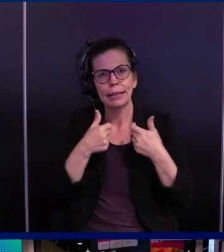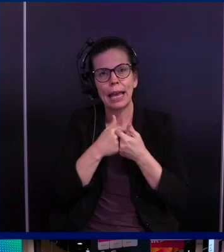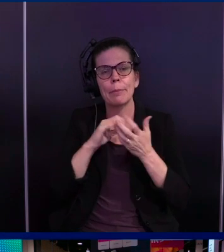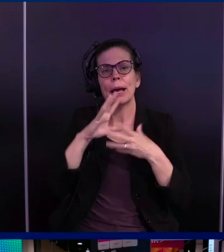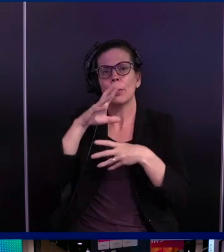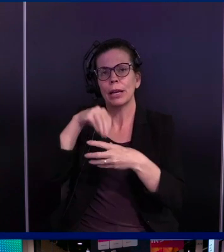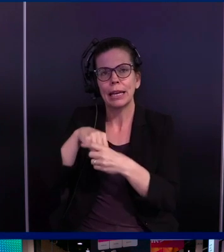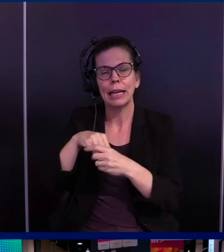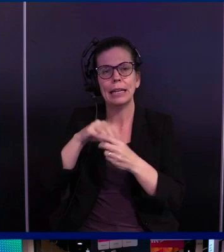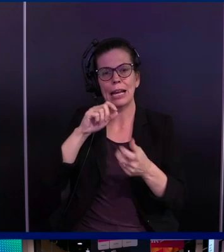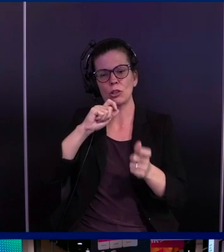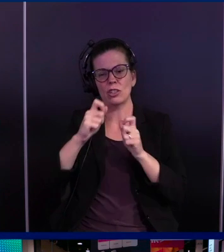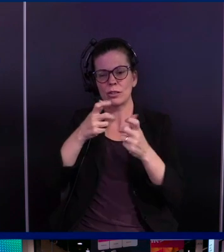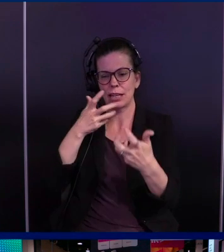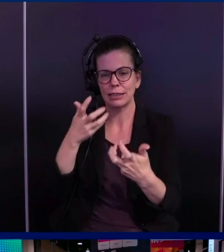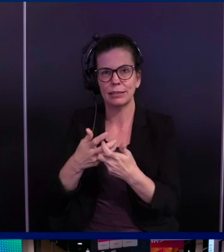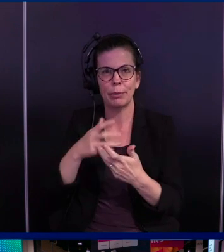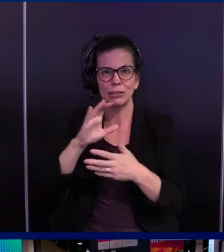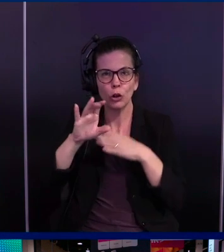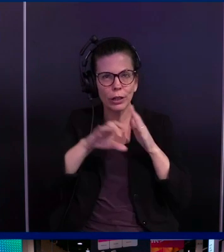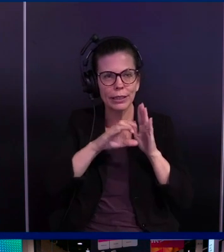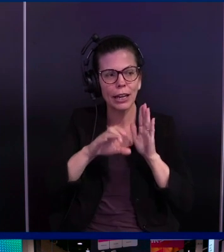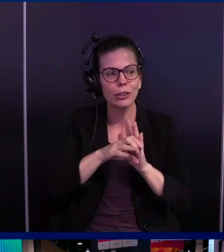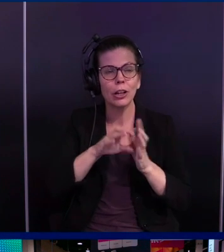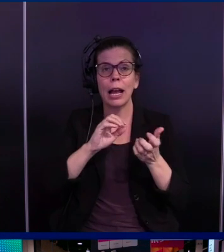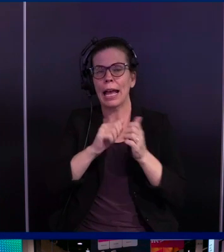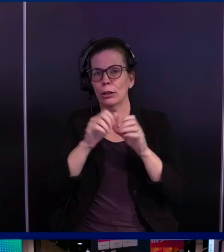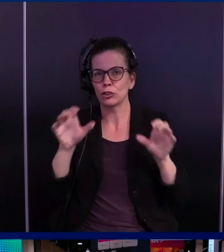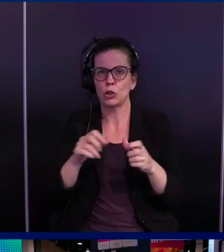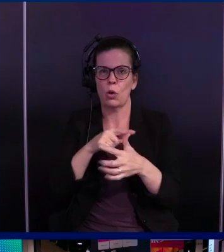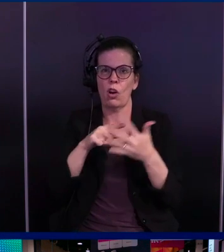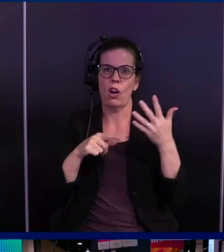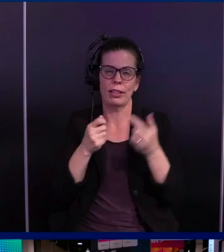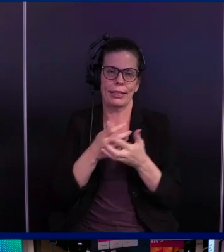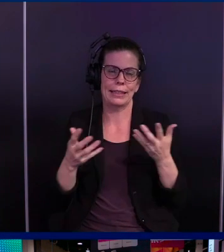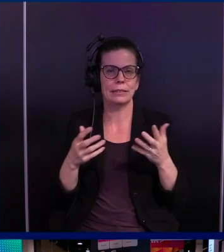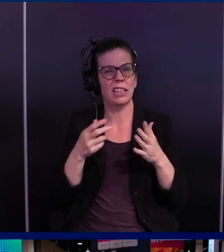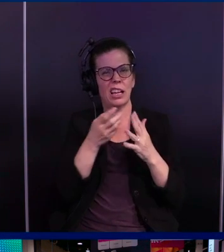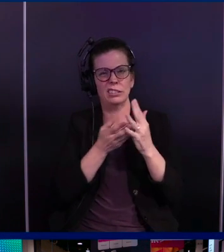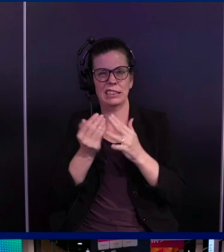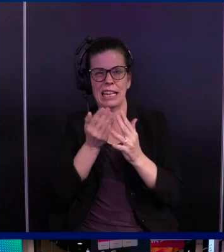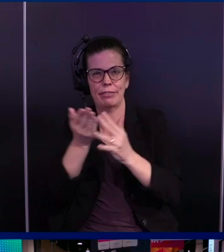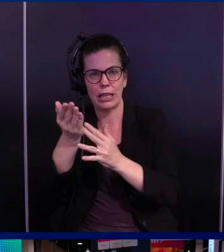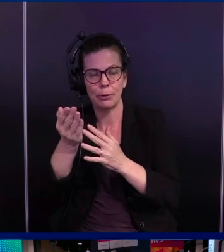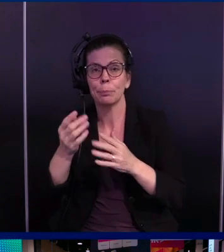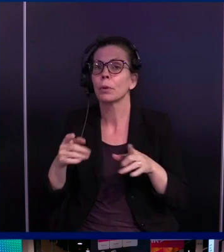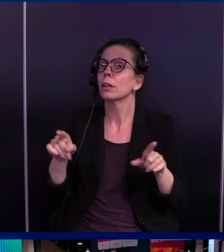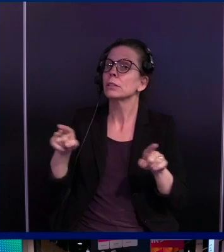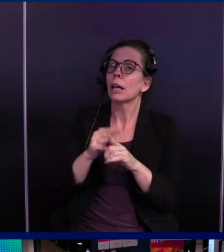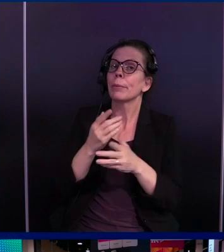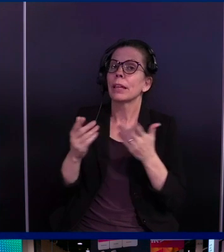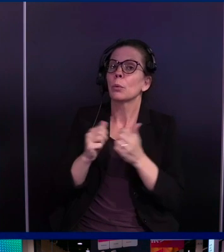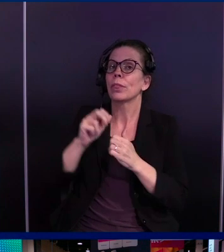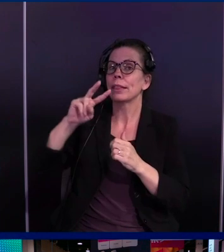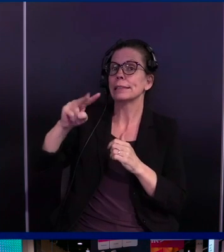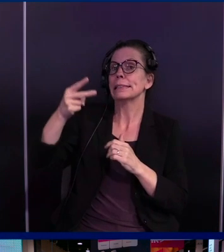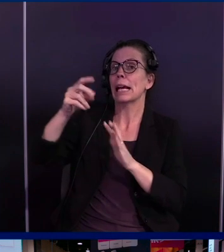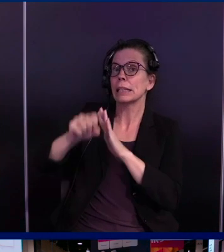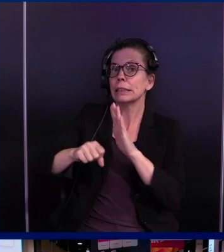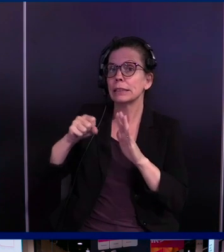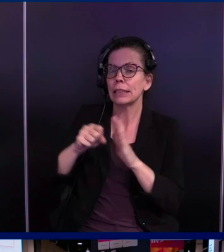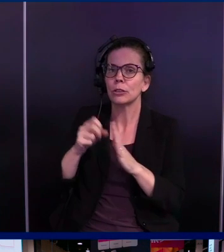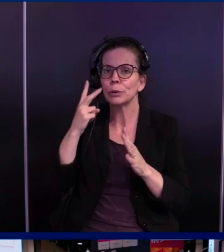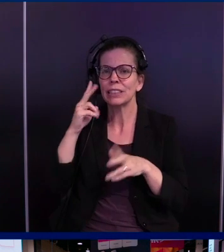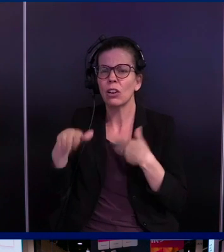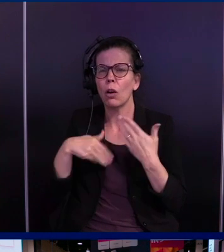game, how to customize your character, how to do all the things, and basically navigate. Same thing with the second season, where we can see